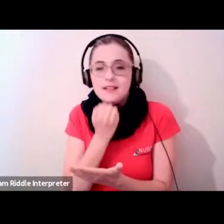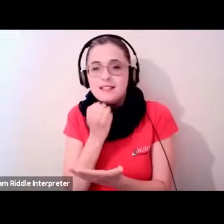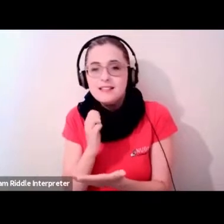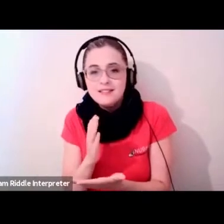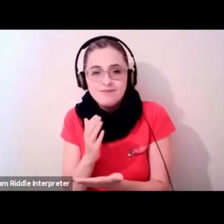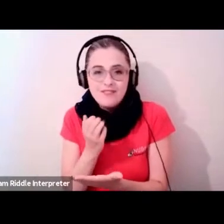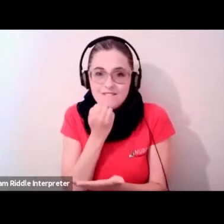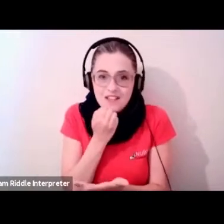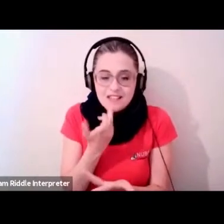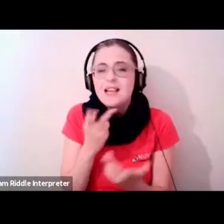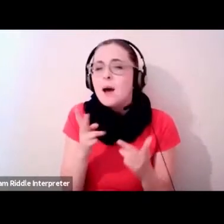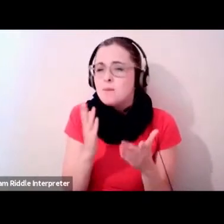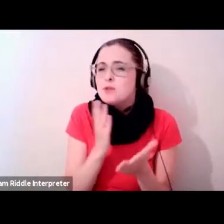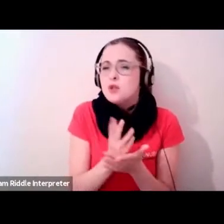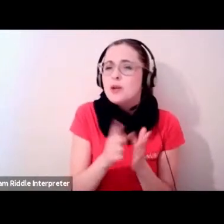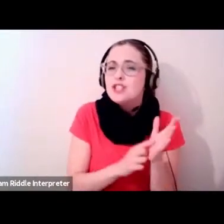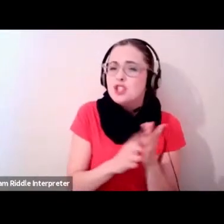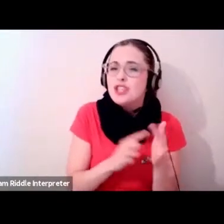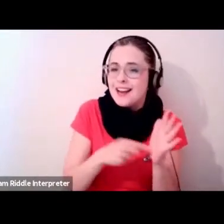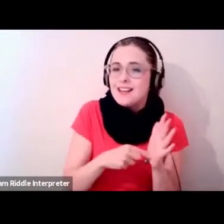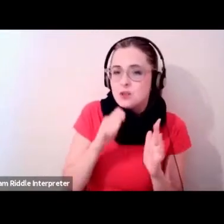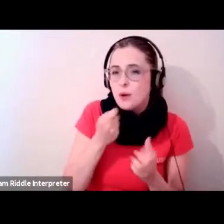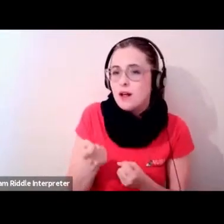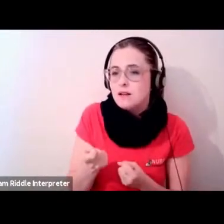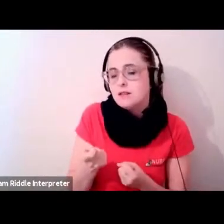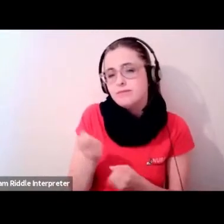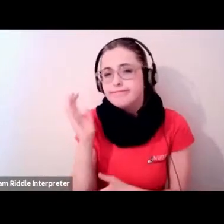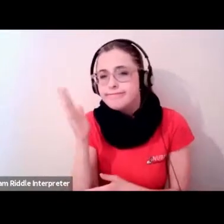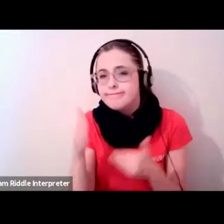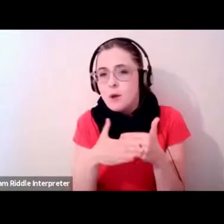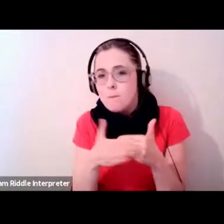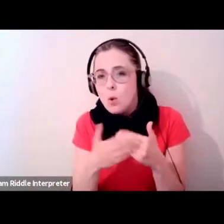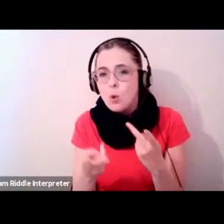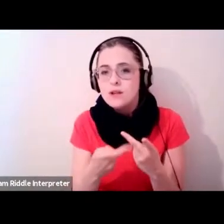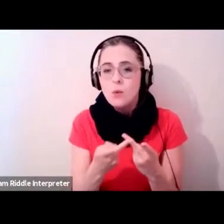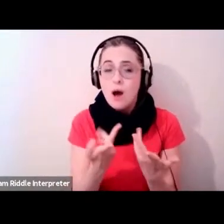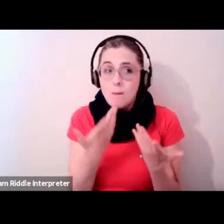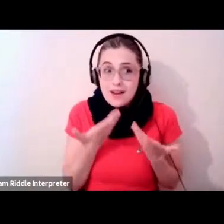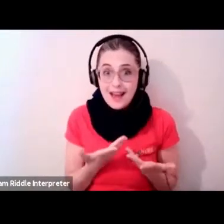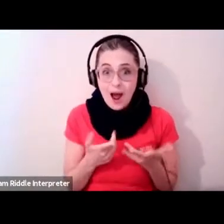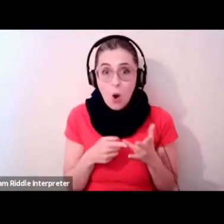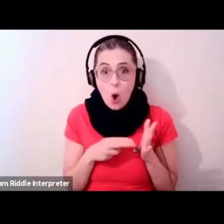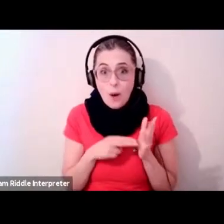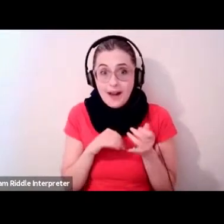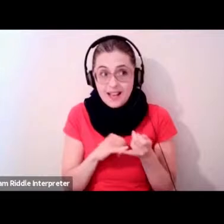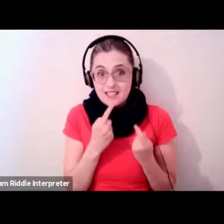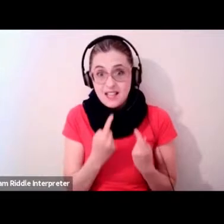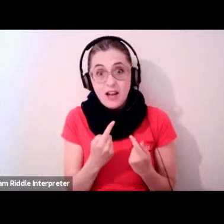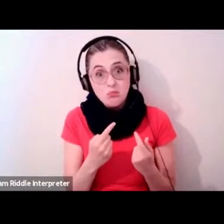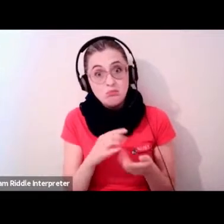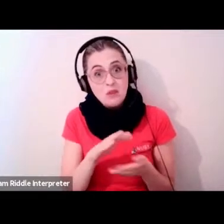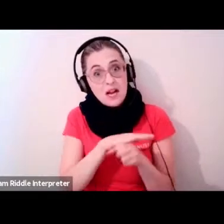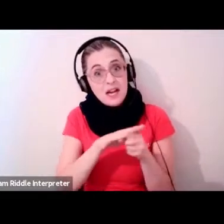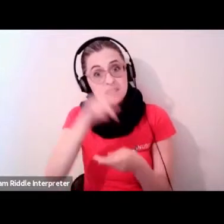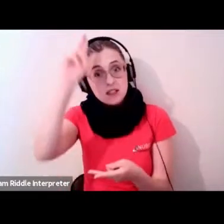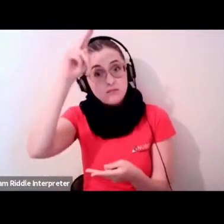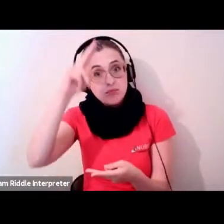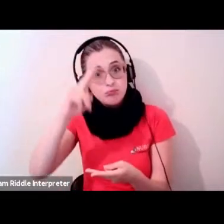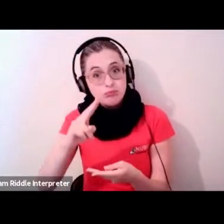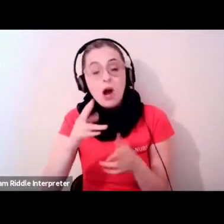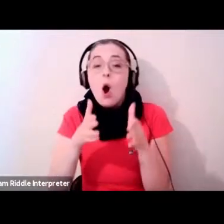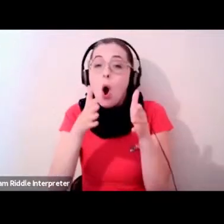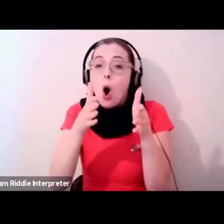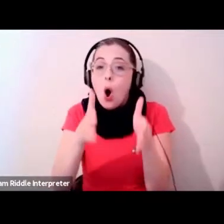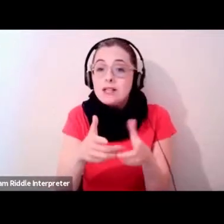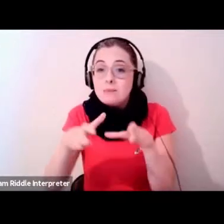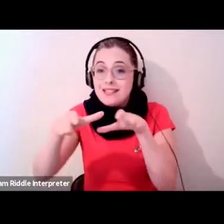will contribute to that as well. But at the moment, the ONS is saying cases are still falling. Certainly hospitalizations